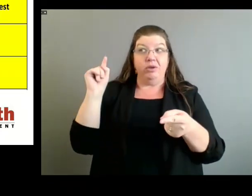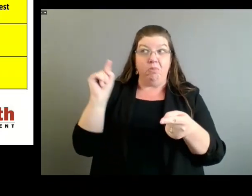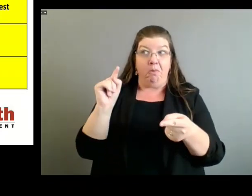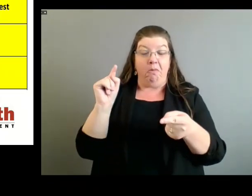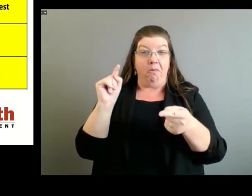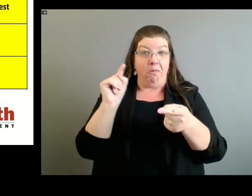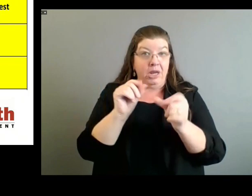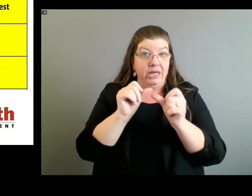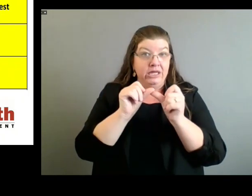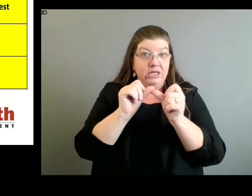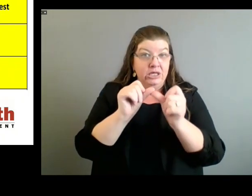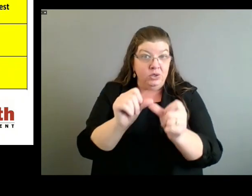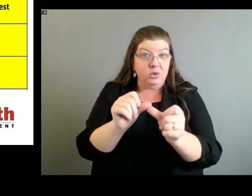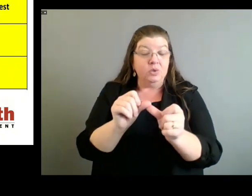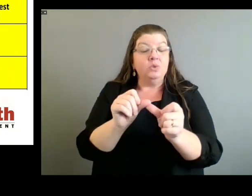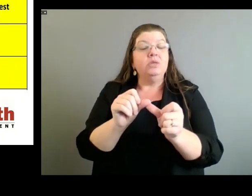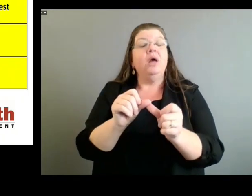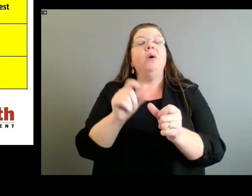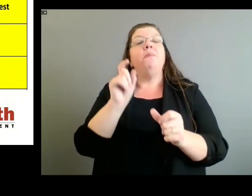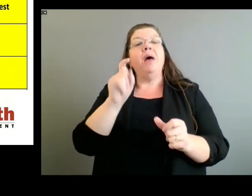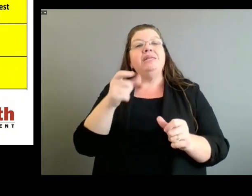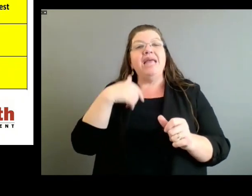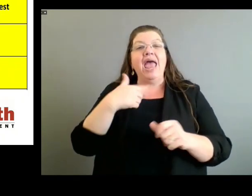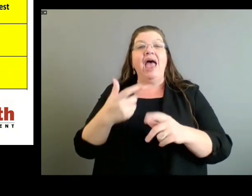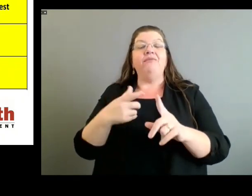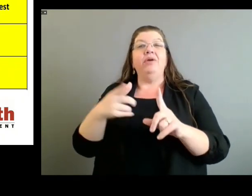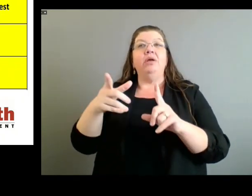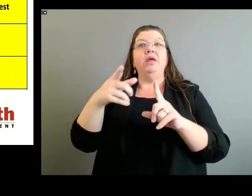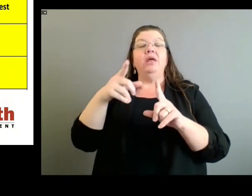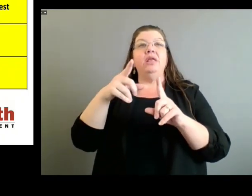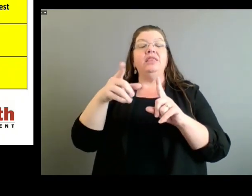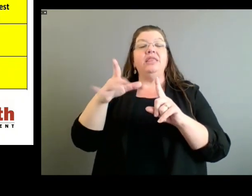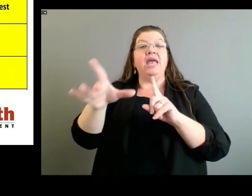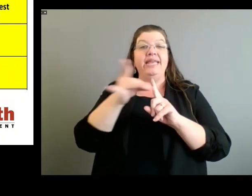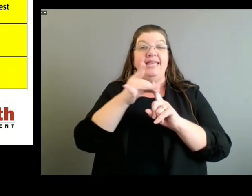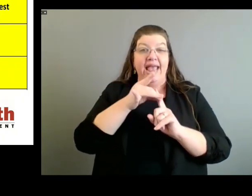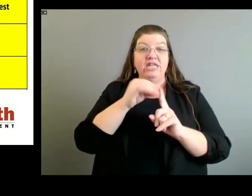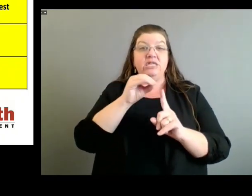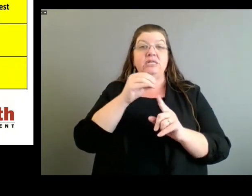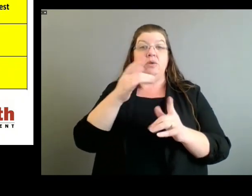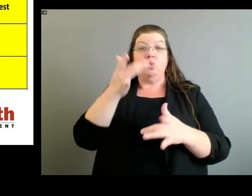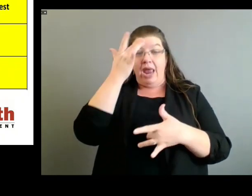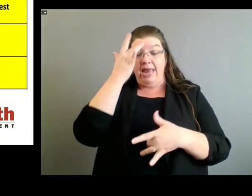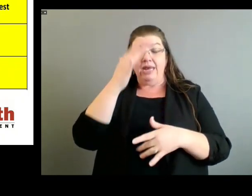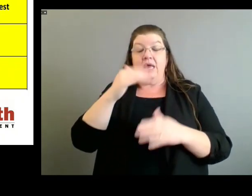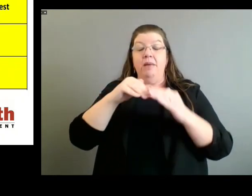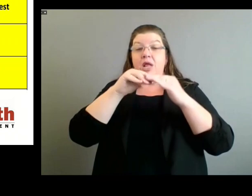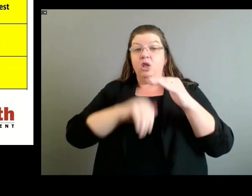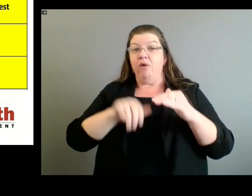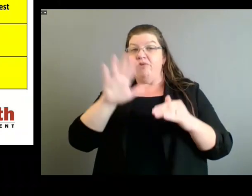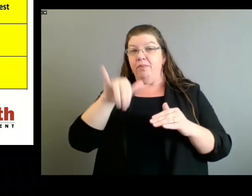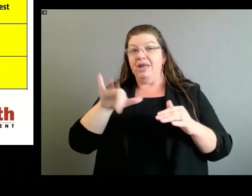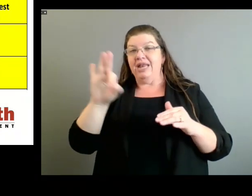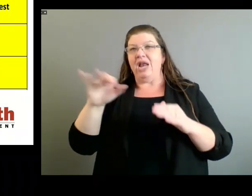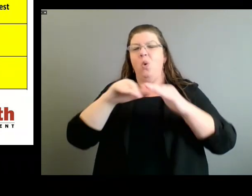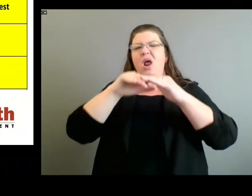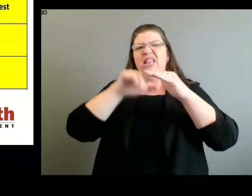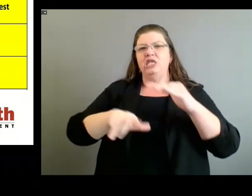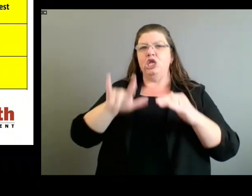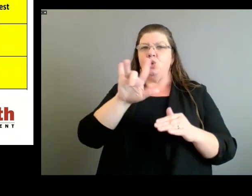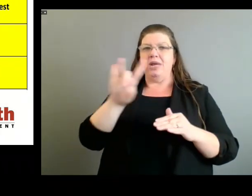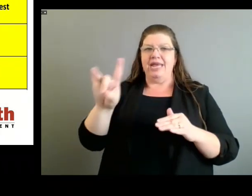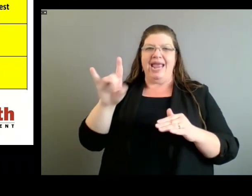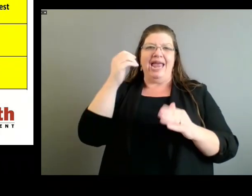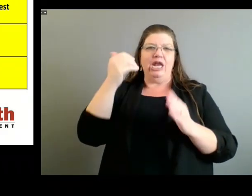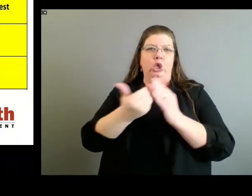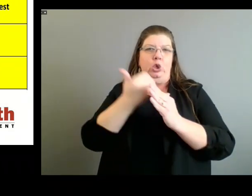continues. We do need to have our case rate below 5.9 or less than 28 new cases per day